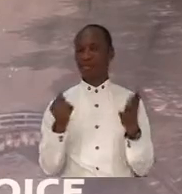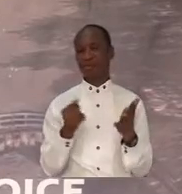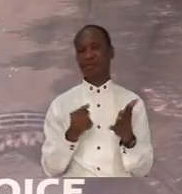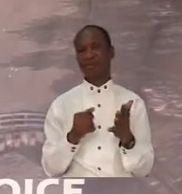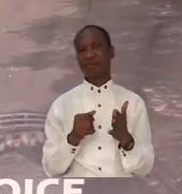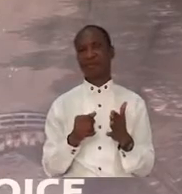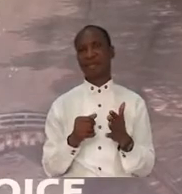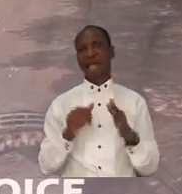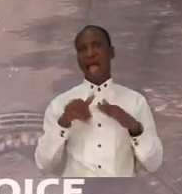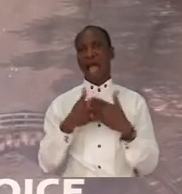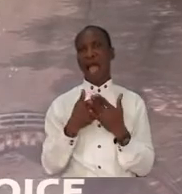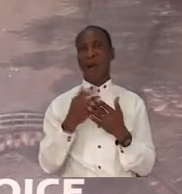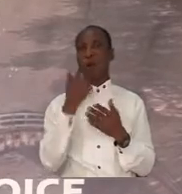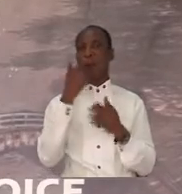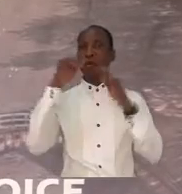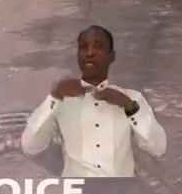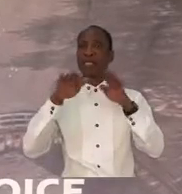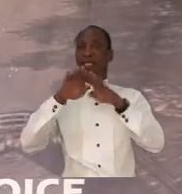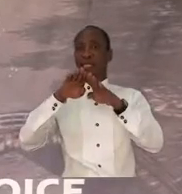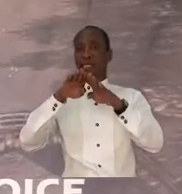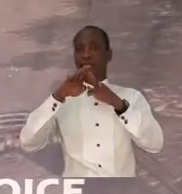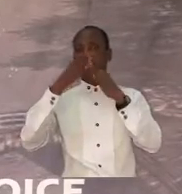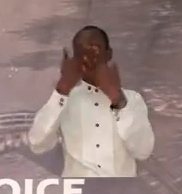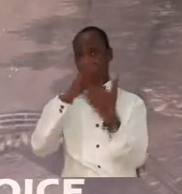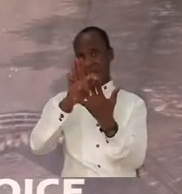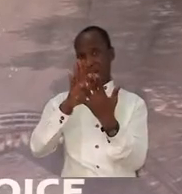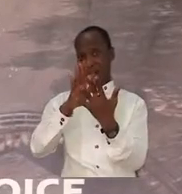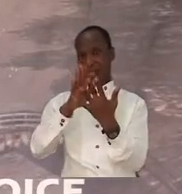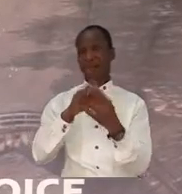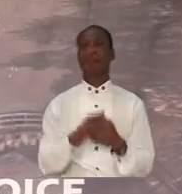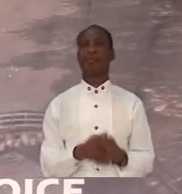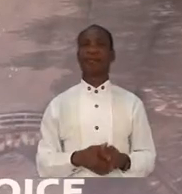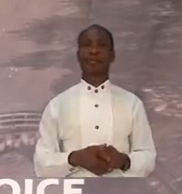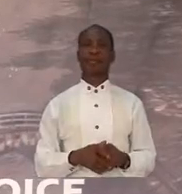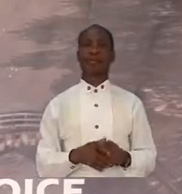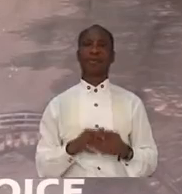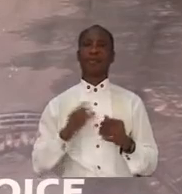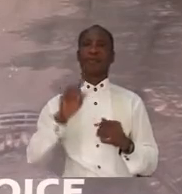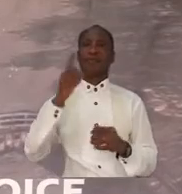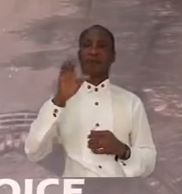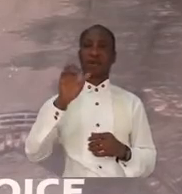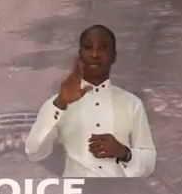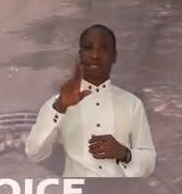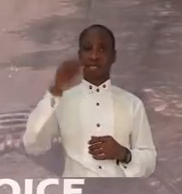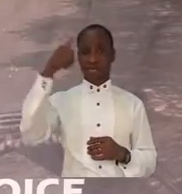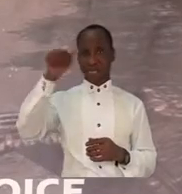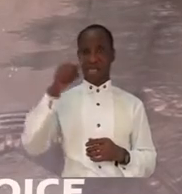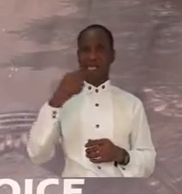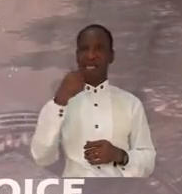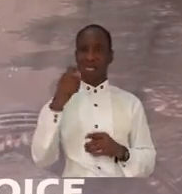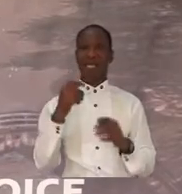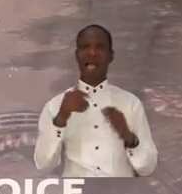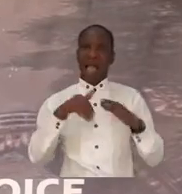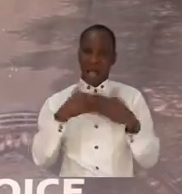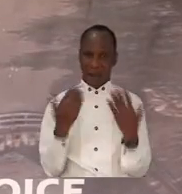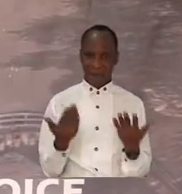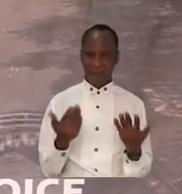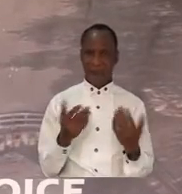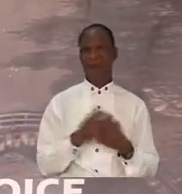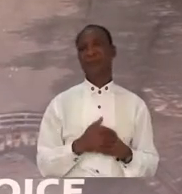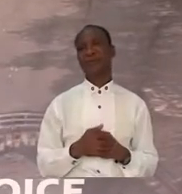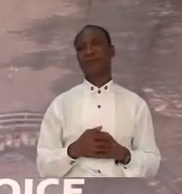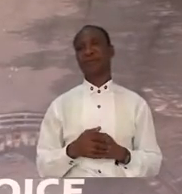was divided into two, with a sea wall on their right hand and a sea wall on their left hand, and the clouds was over